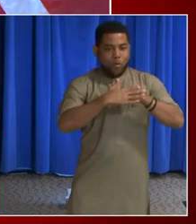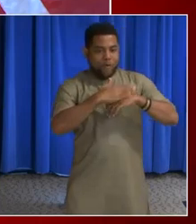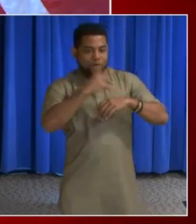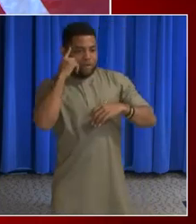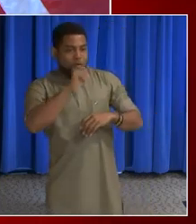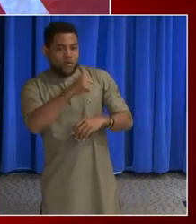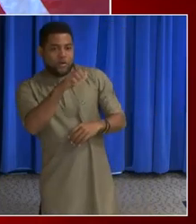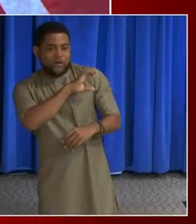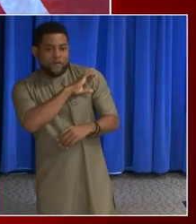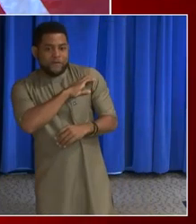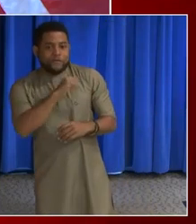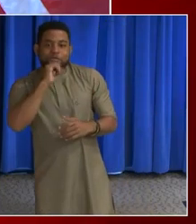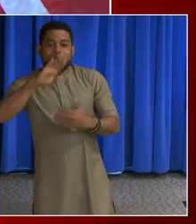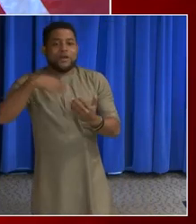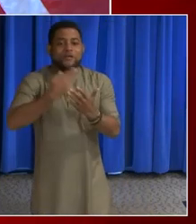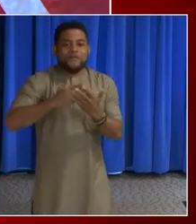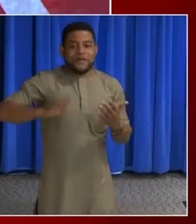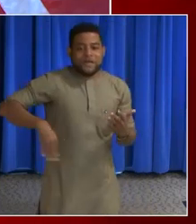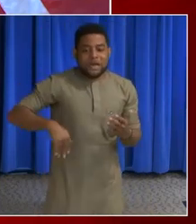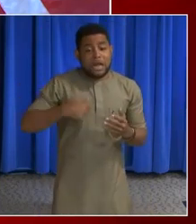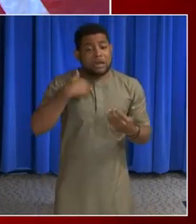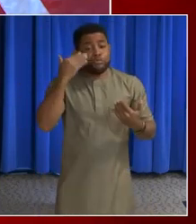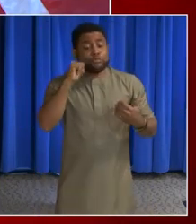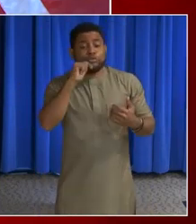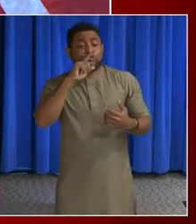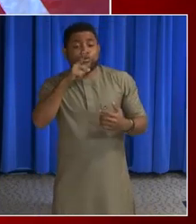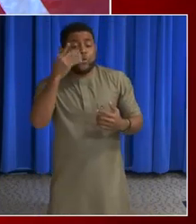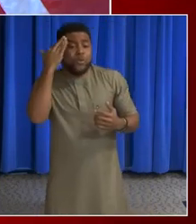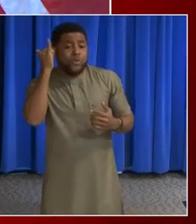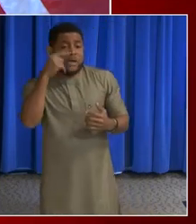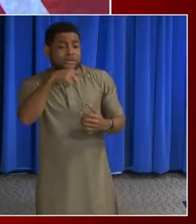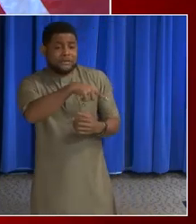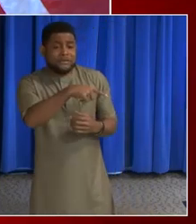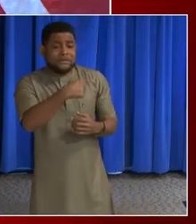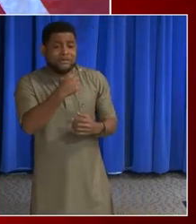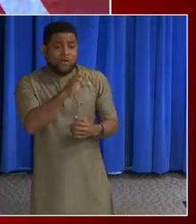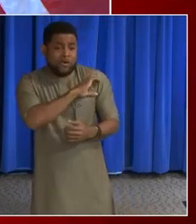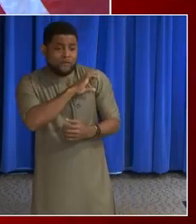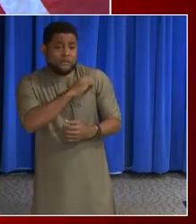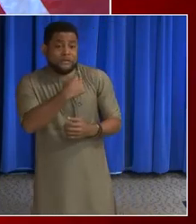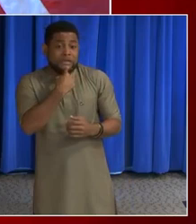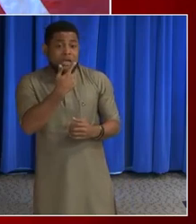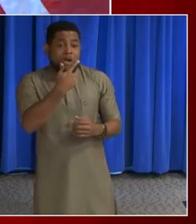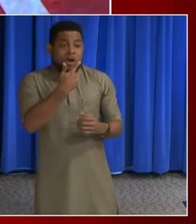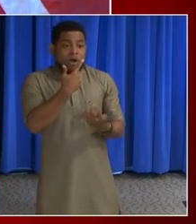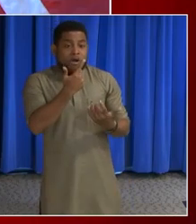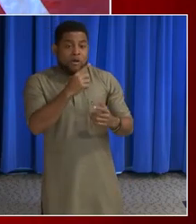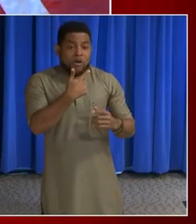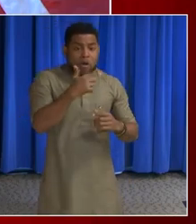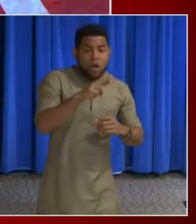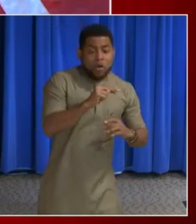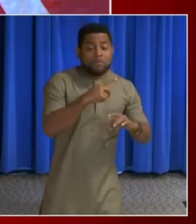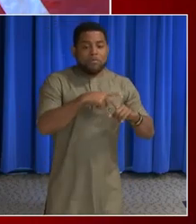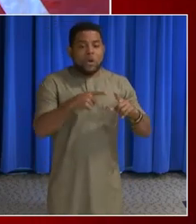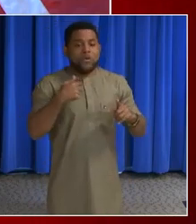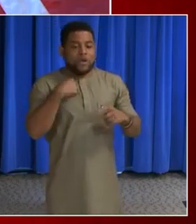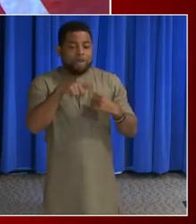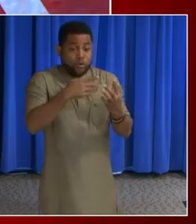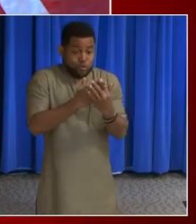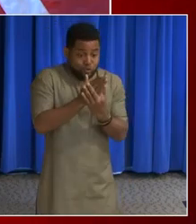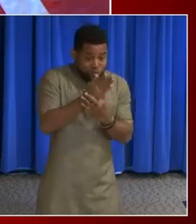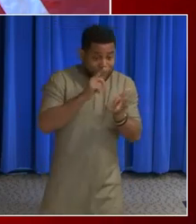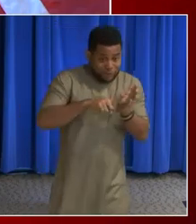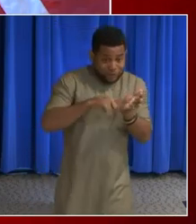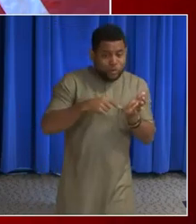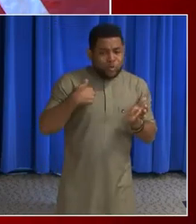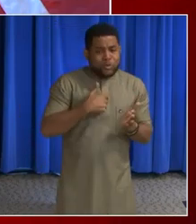that pulled up on the scene. I don't know why the member said what he said at the time that he said it. But again, when you're going through an investigation, certainly we want to know the